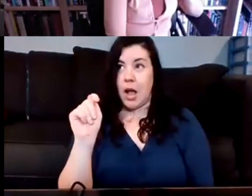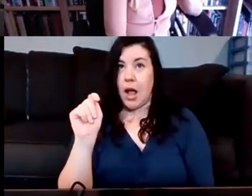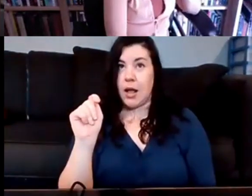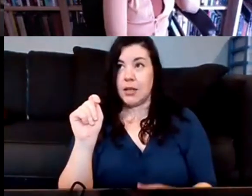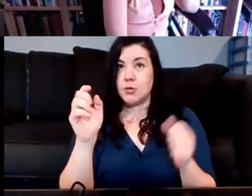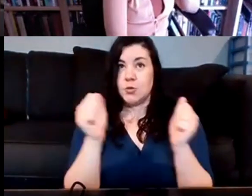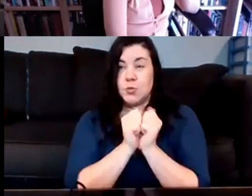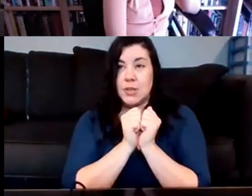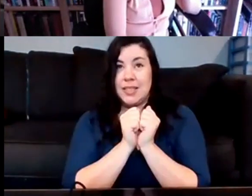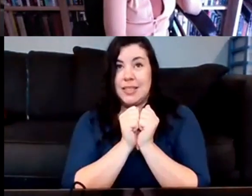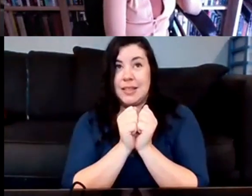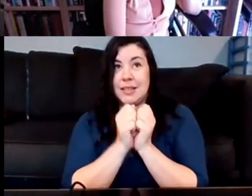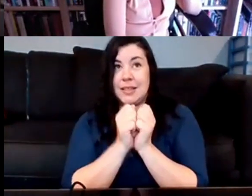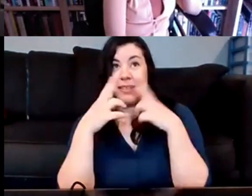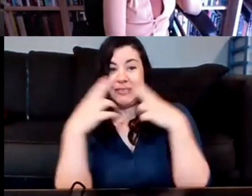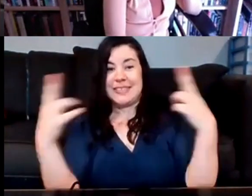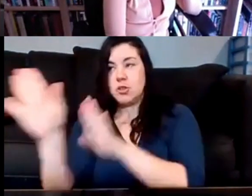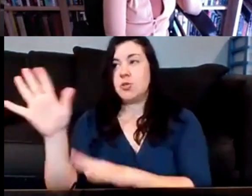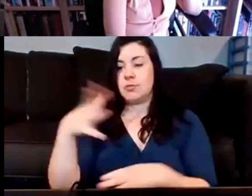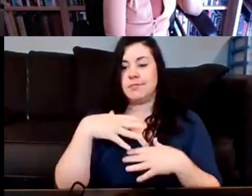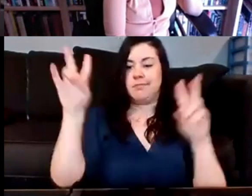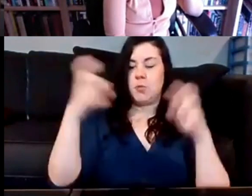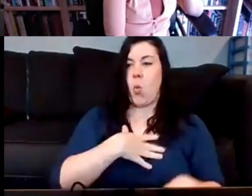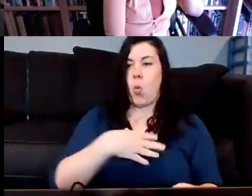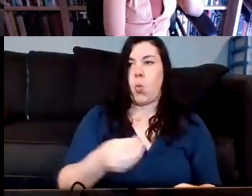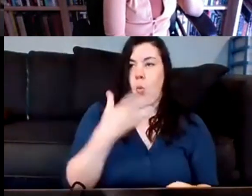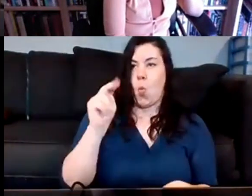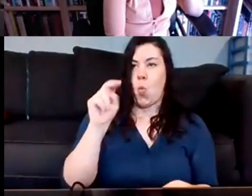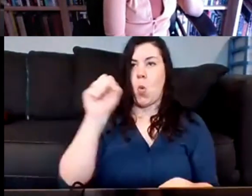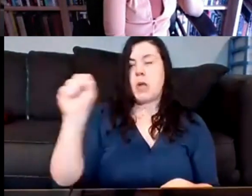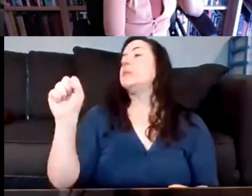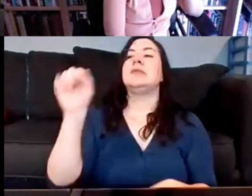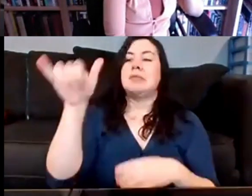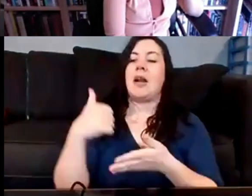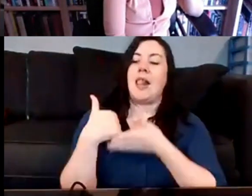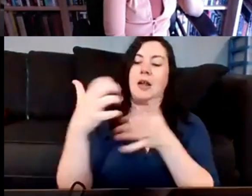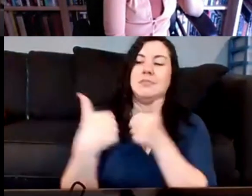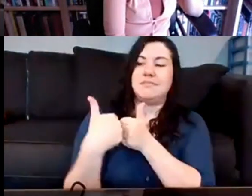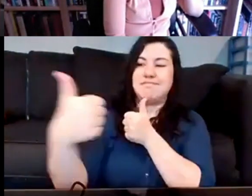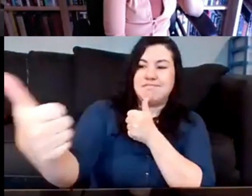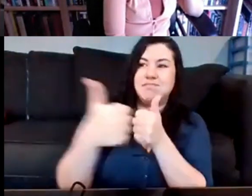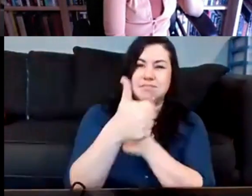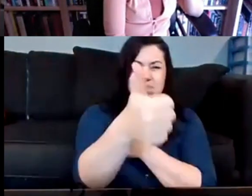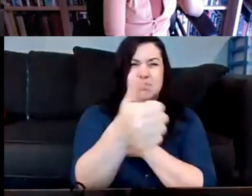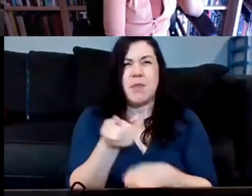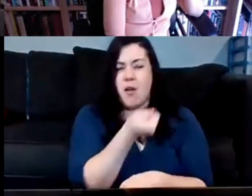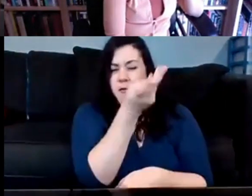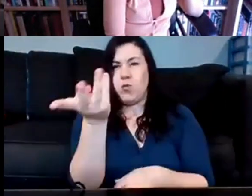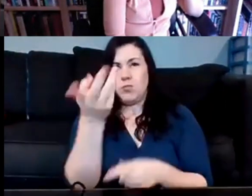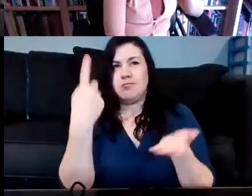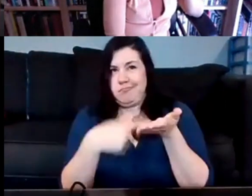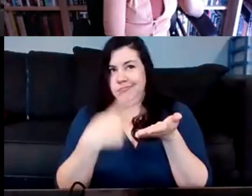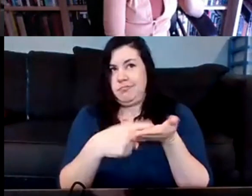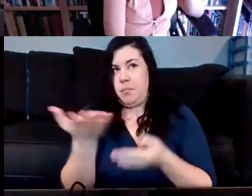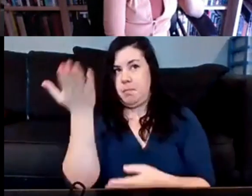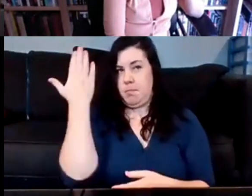that accompanied her whiteness, so that distancing that I think several of you addressed earlier that can happen with